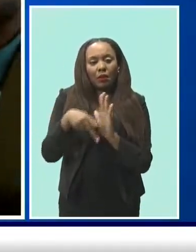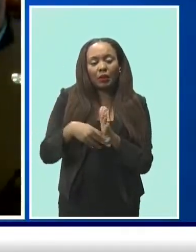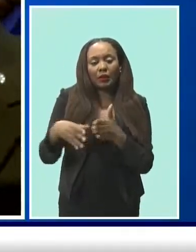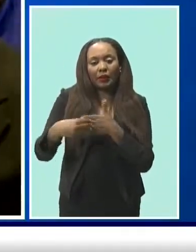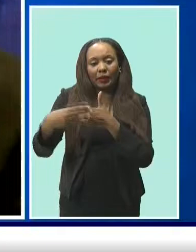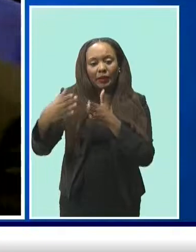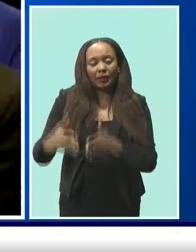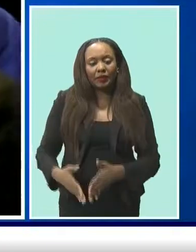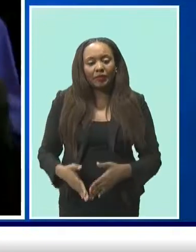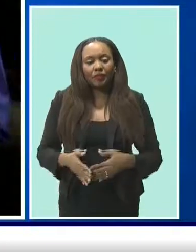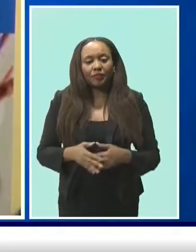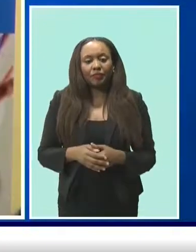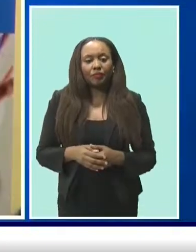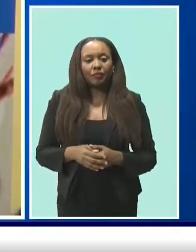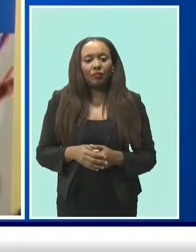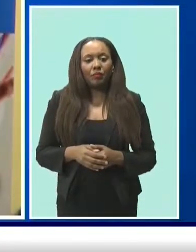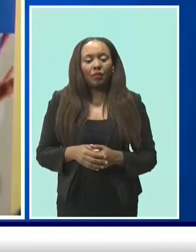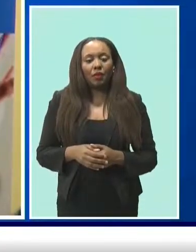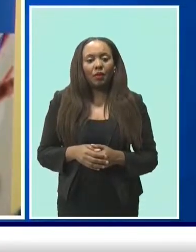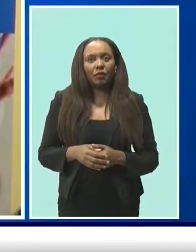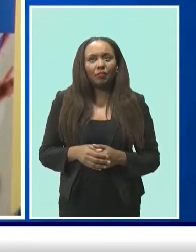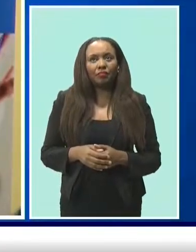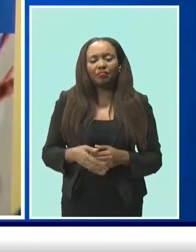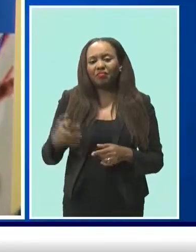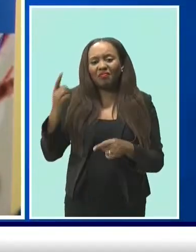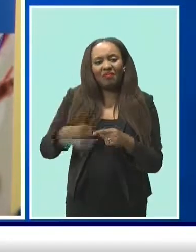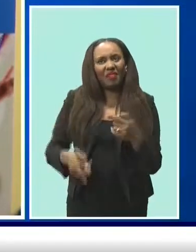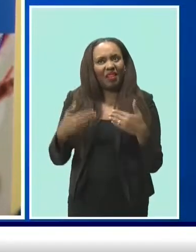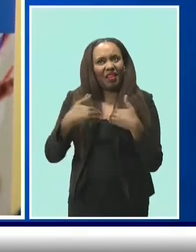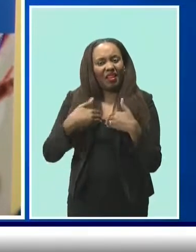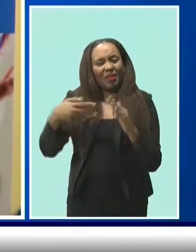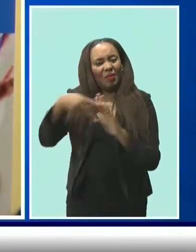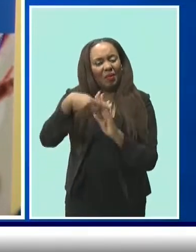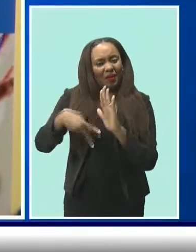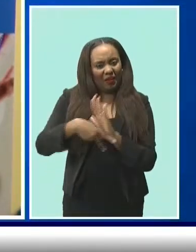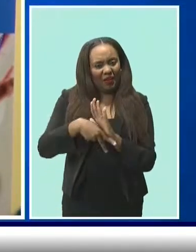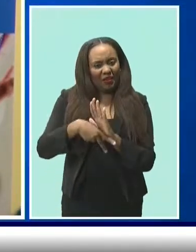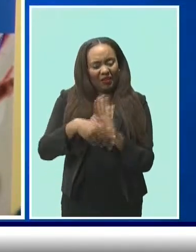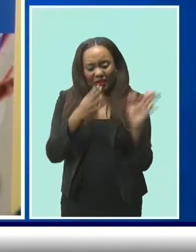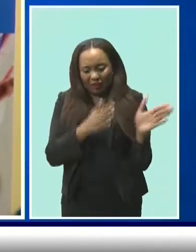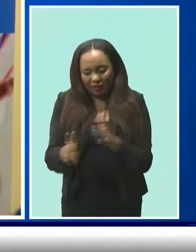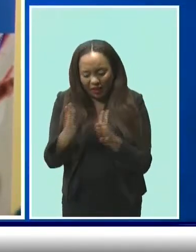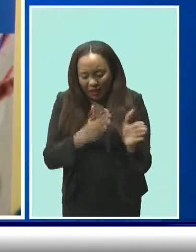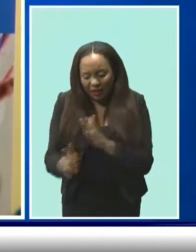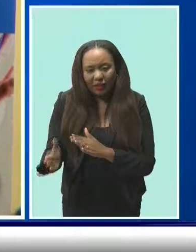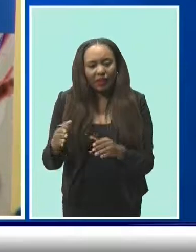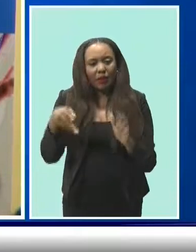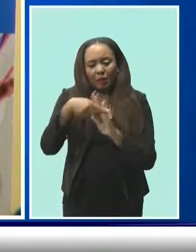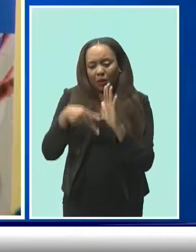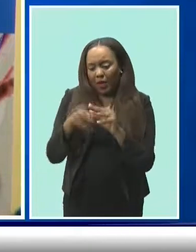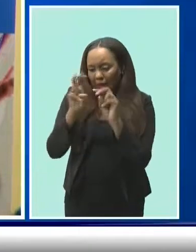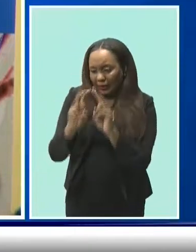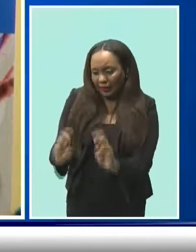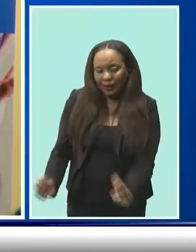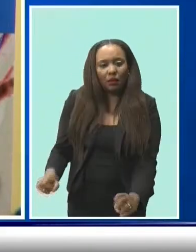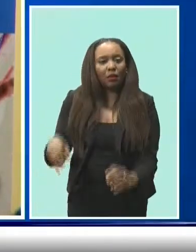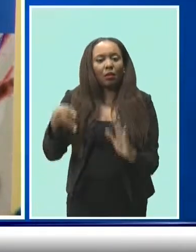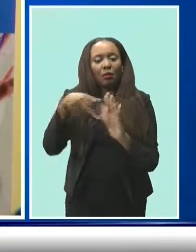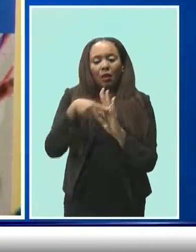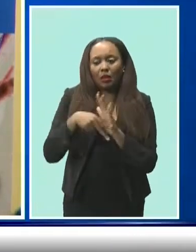leaders. You cannot have evidence-based policy making and planning and analysis and monitoring and